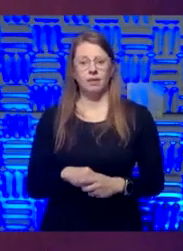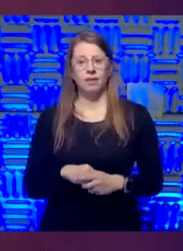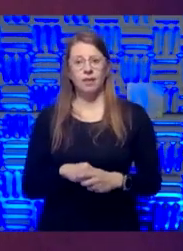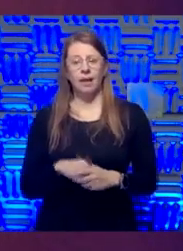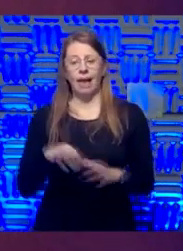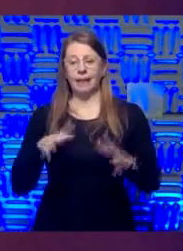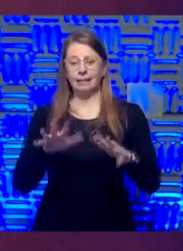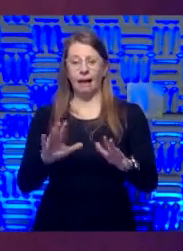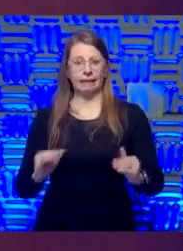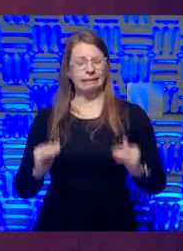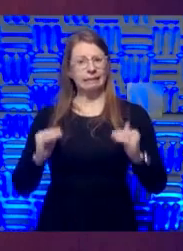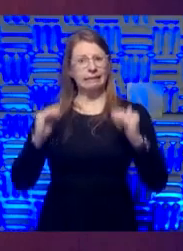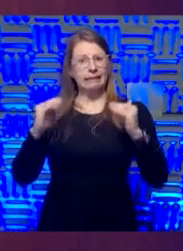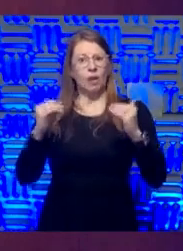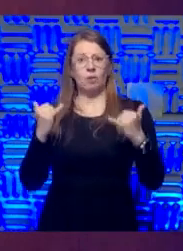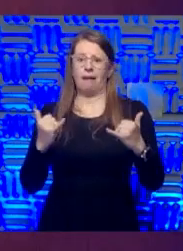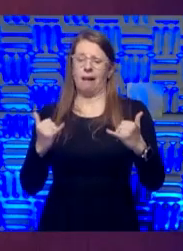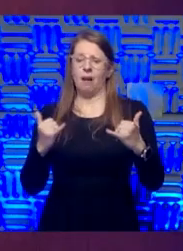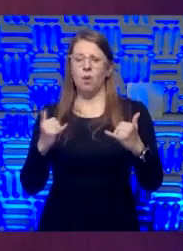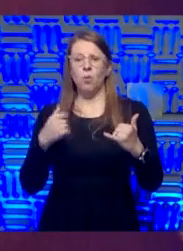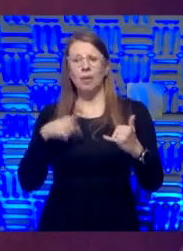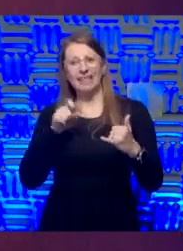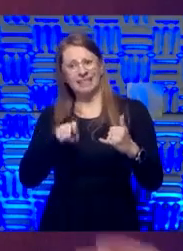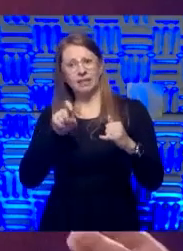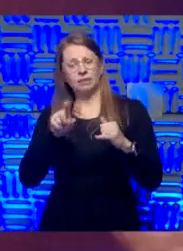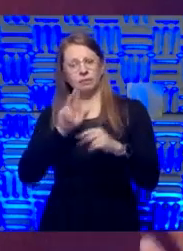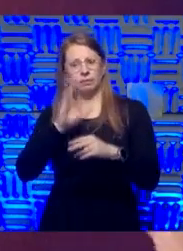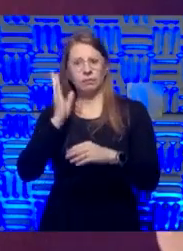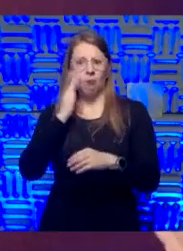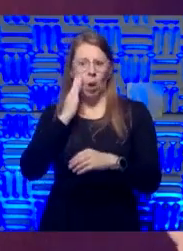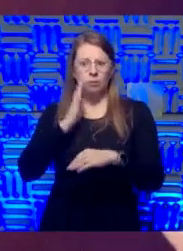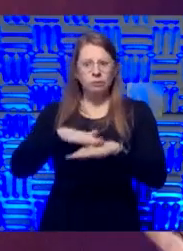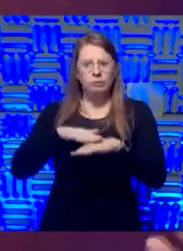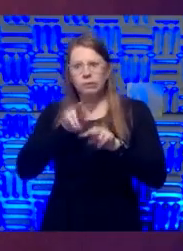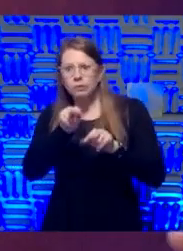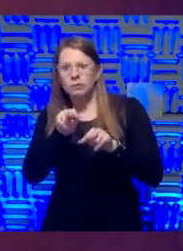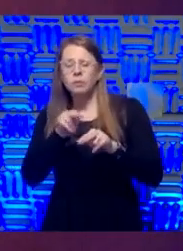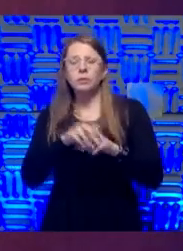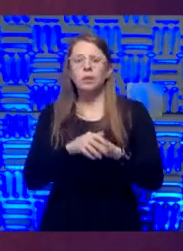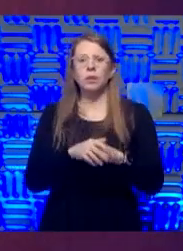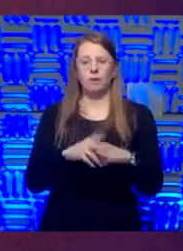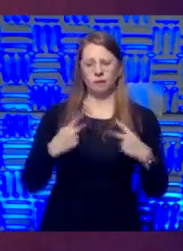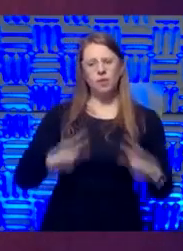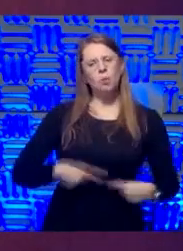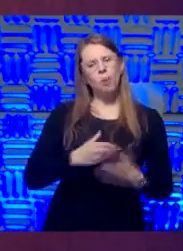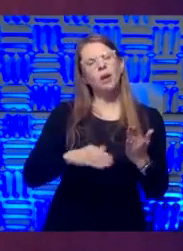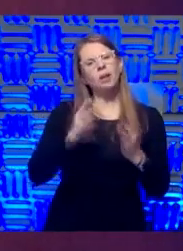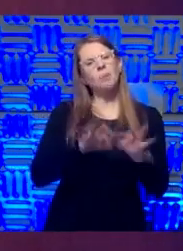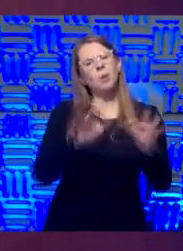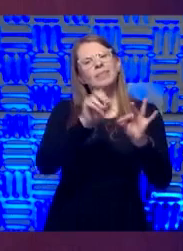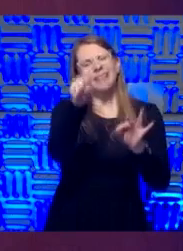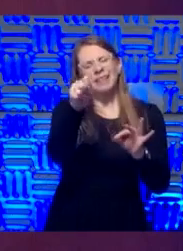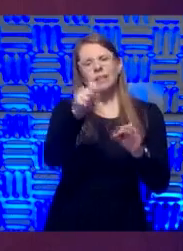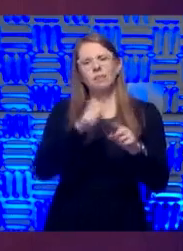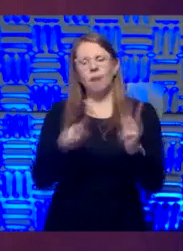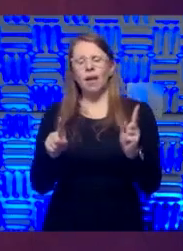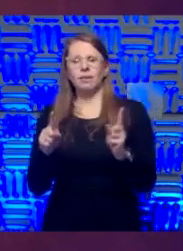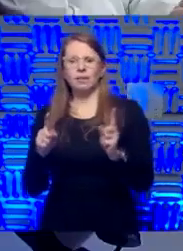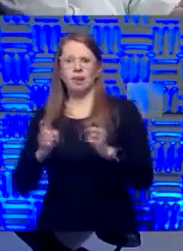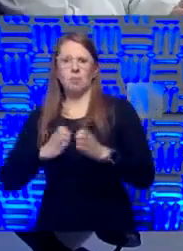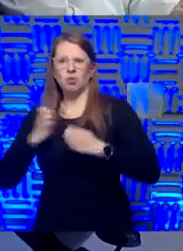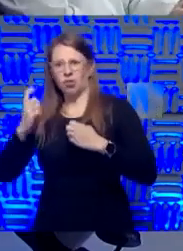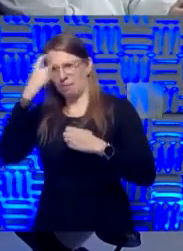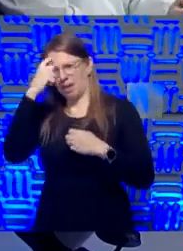level of anxiety right now, and we need to be tuned into that, along with, don't get me wrong, the physical part is very, very important. Oh, but it's